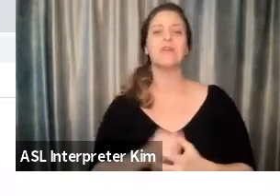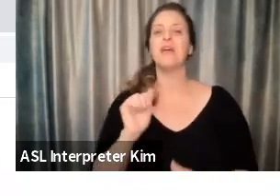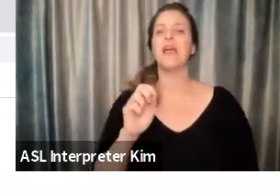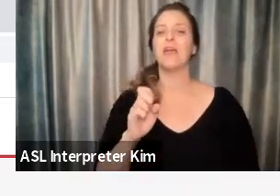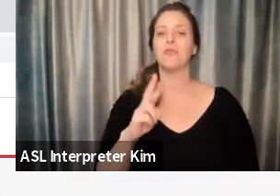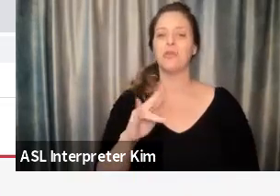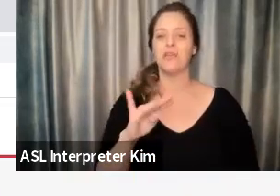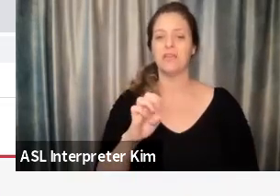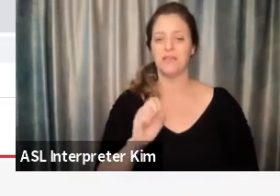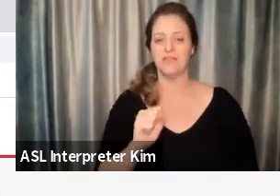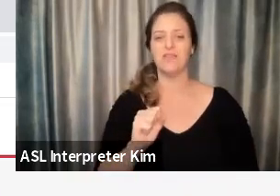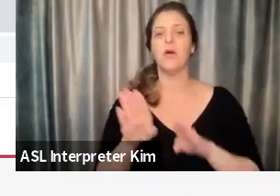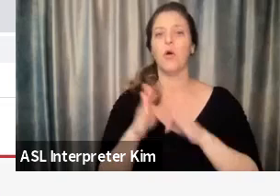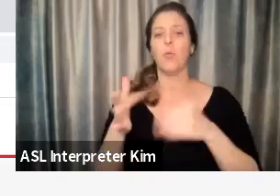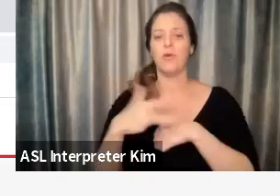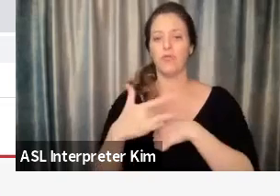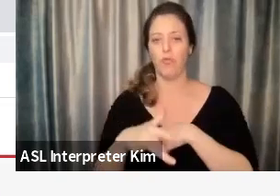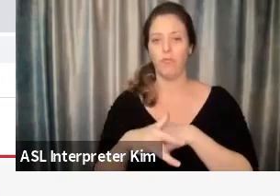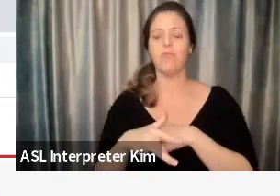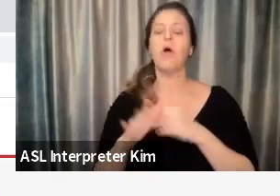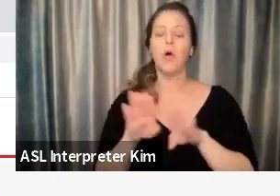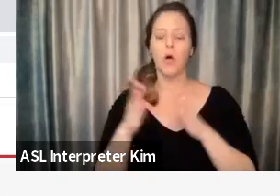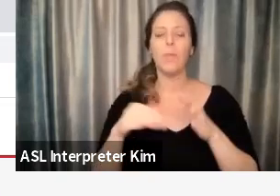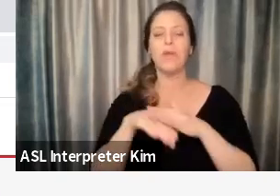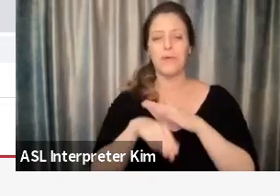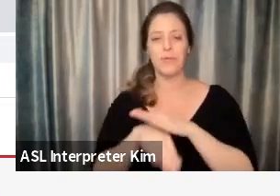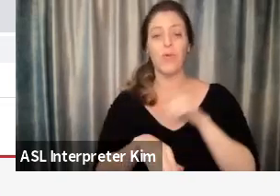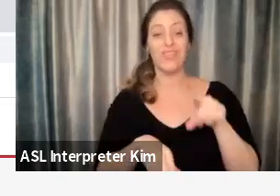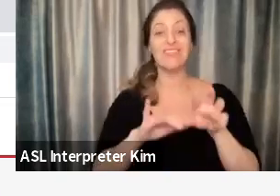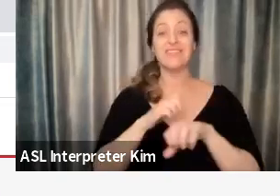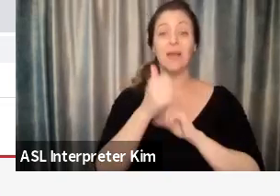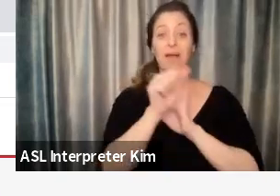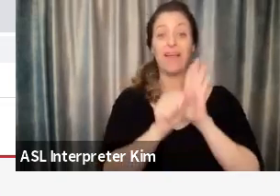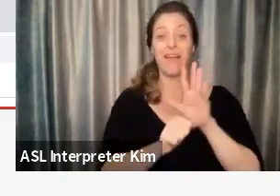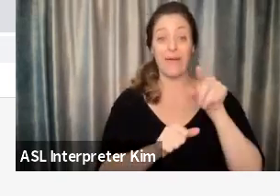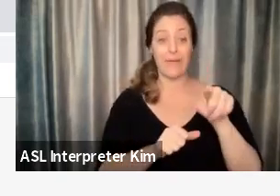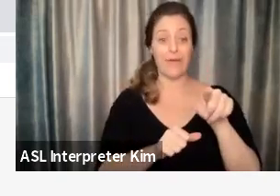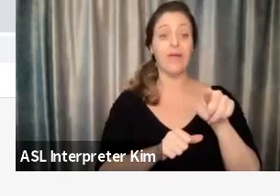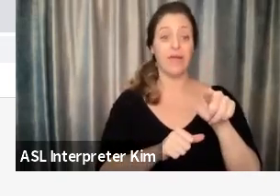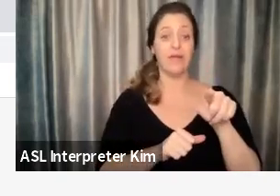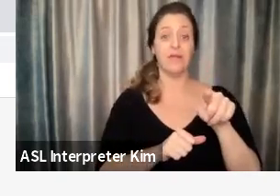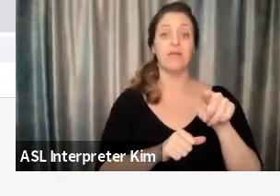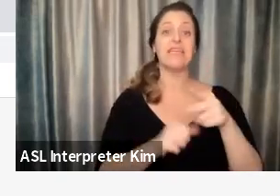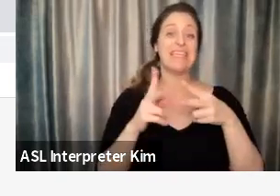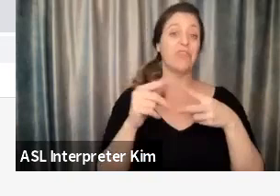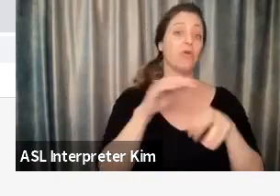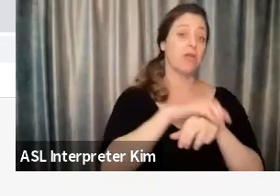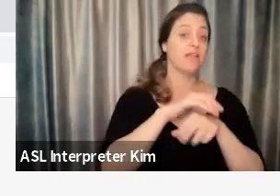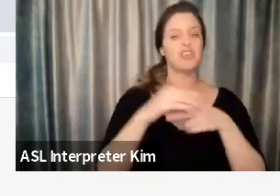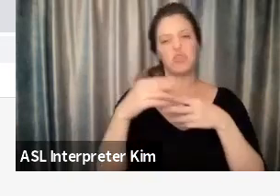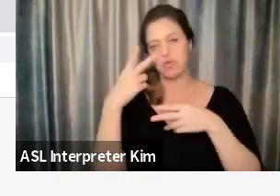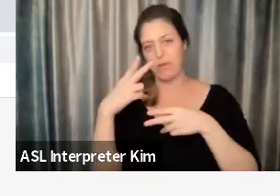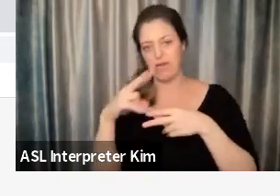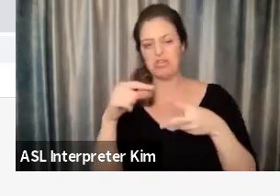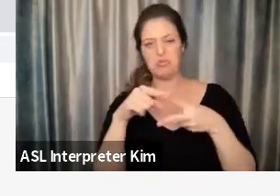Enrollment. This is an option where you are able to then create an account. This option is either English and Spanish. You submit